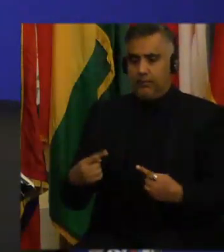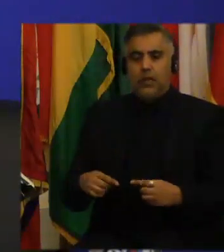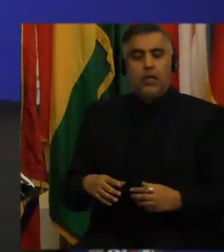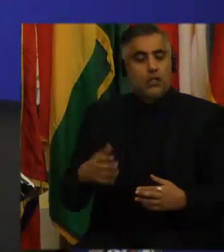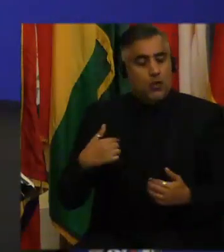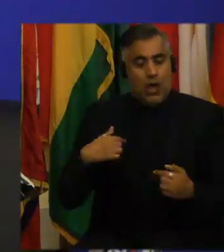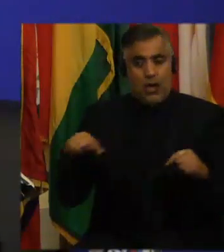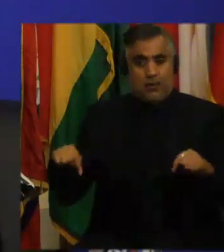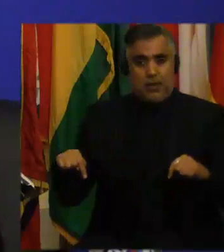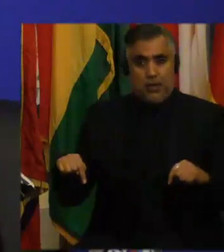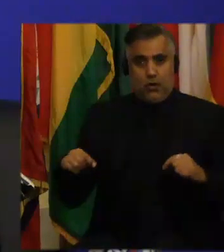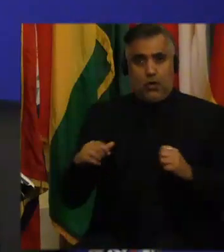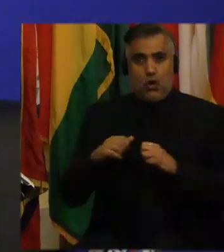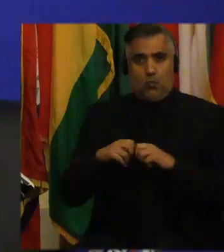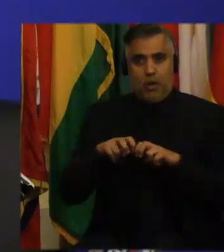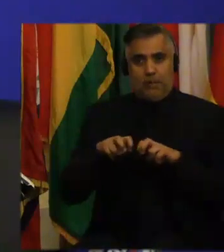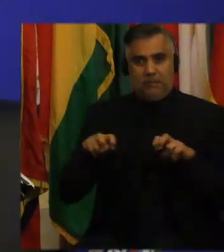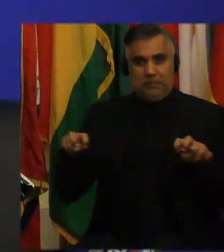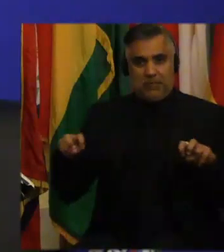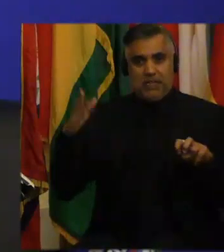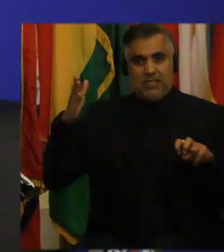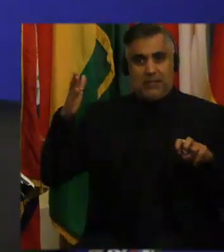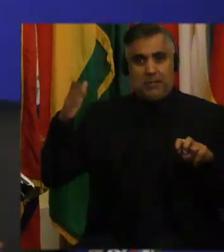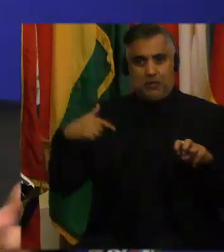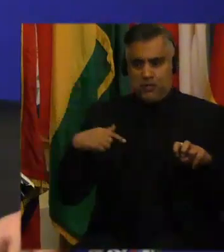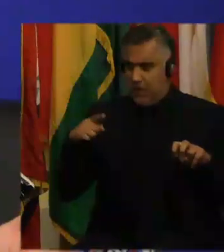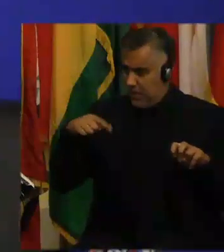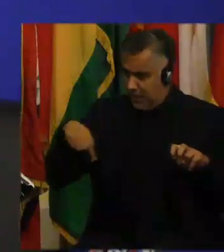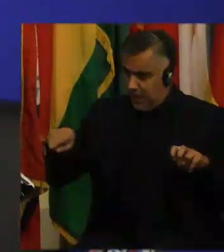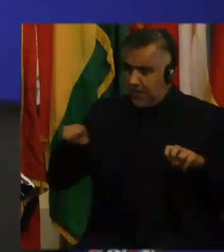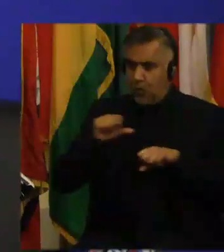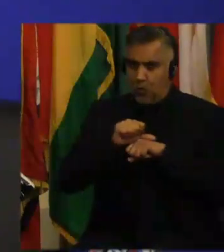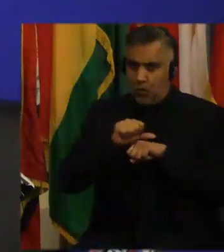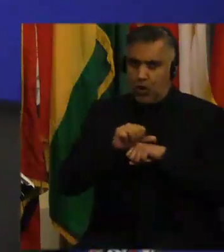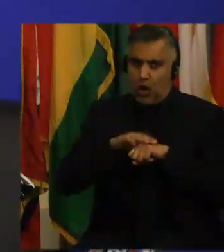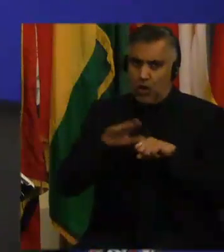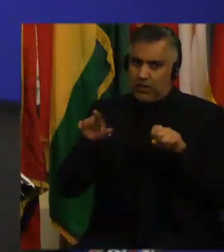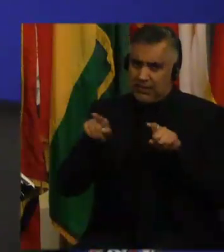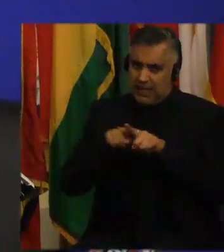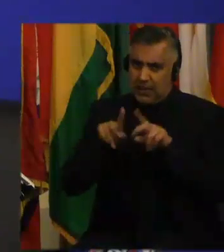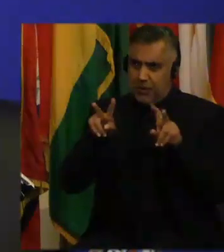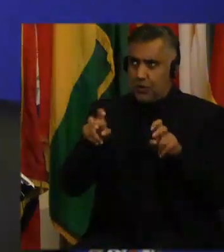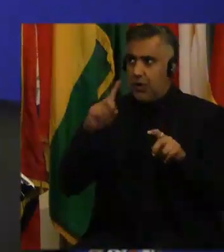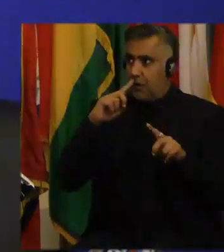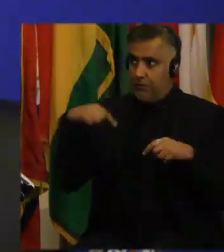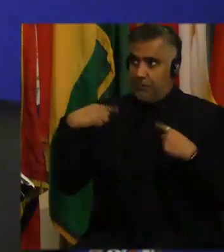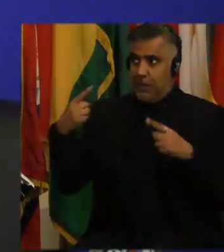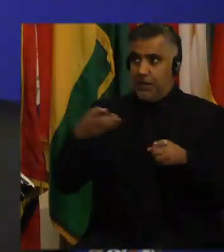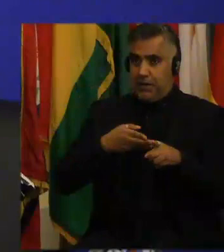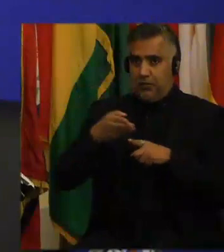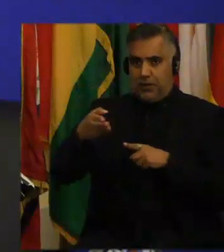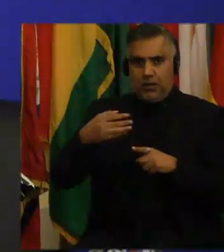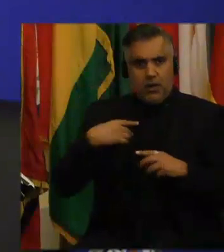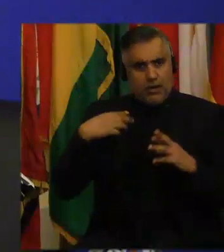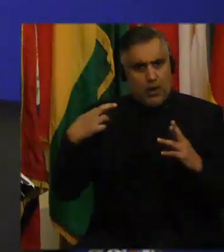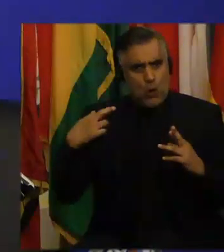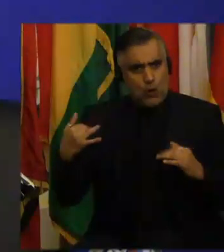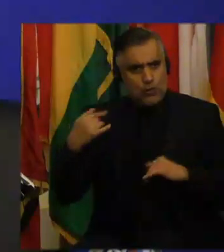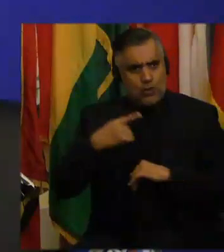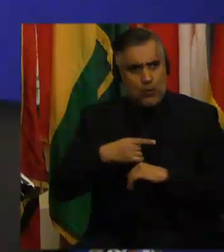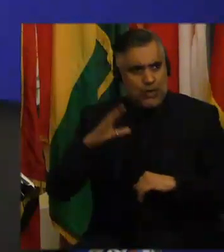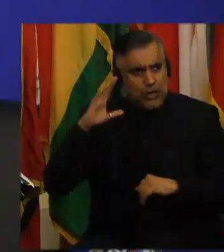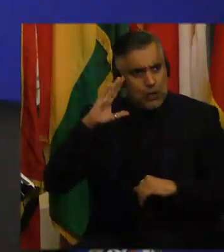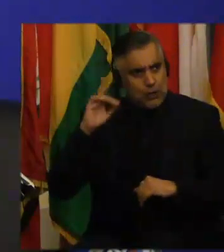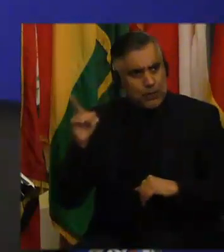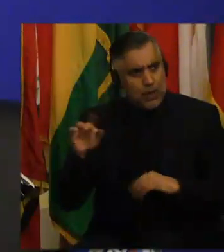joined here by a series of speakers who have been working also on this issue for their entire careers. And I hope today that we can hear from